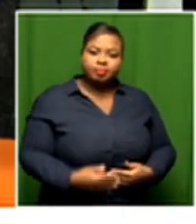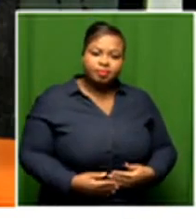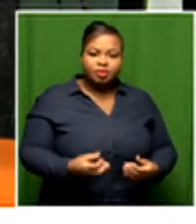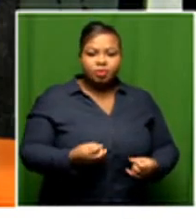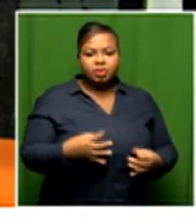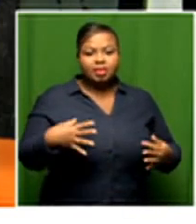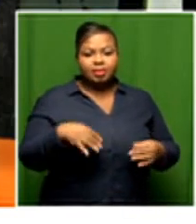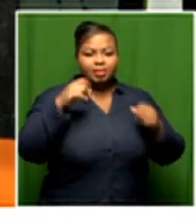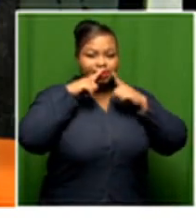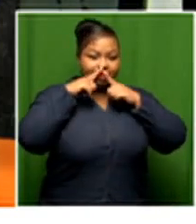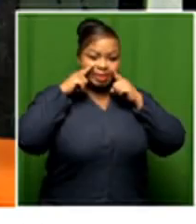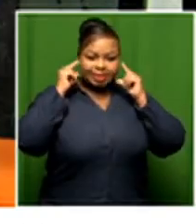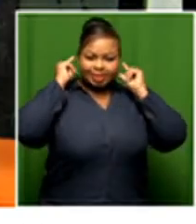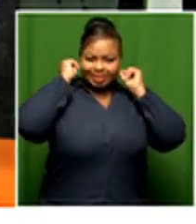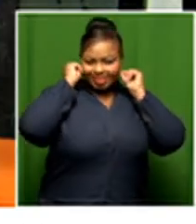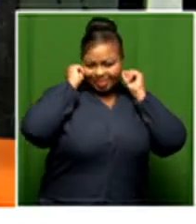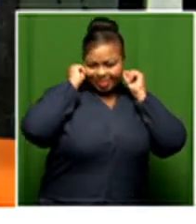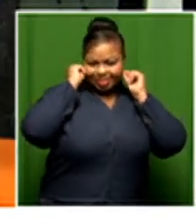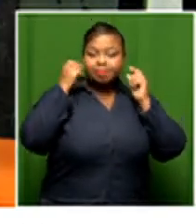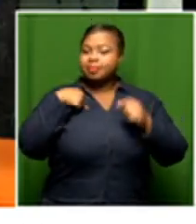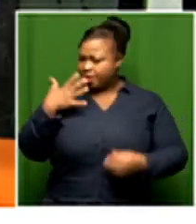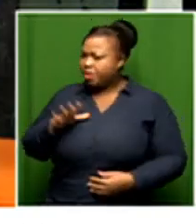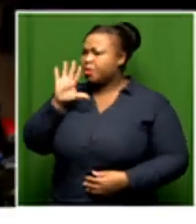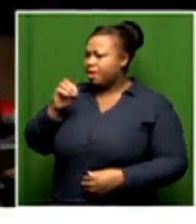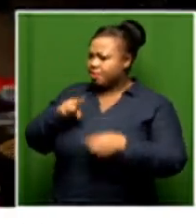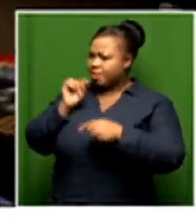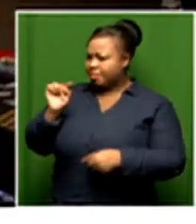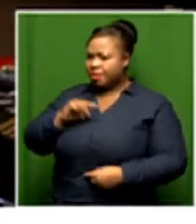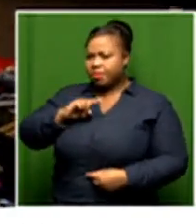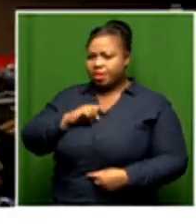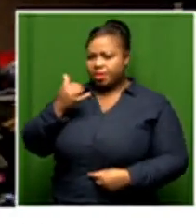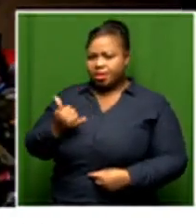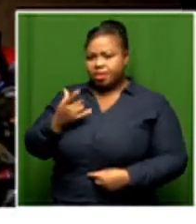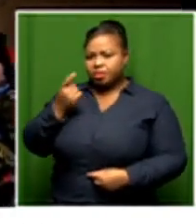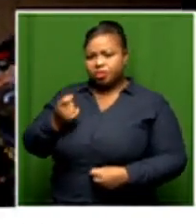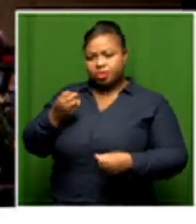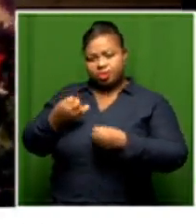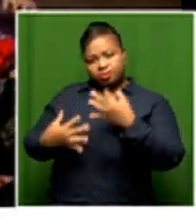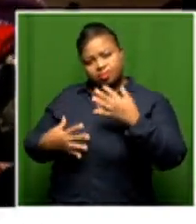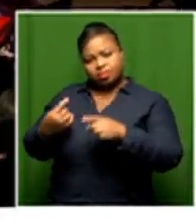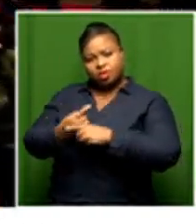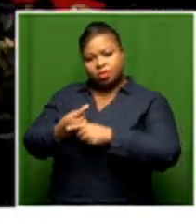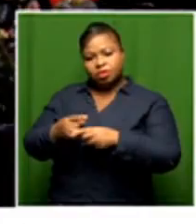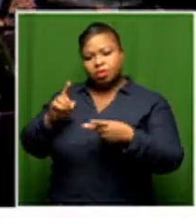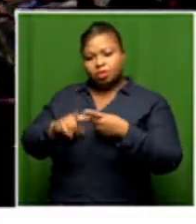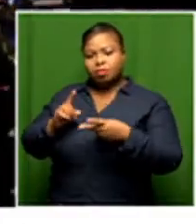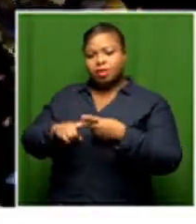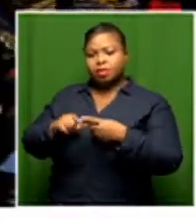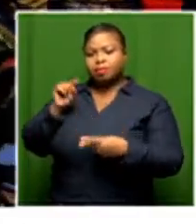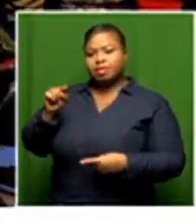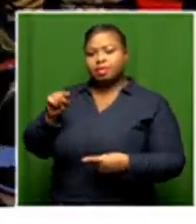making the little masks, you know. I was actually just about to ask you about that, because you're doing a little bit to we contribute to